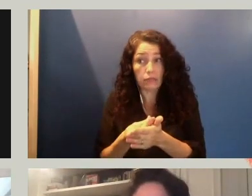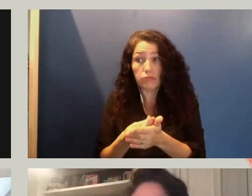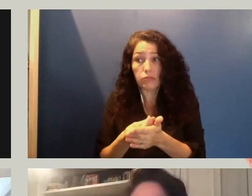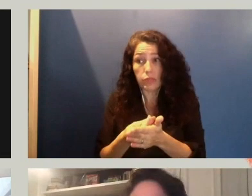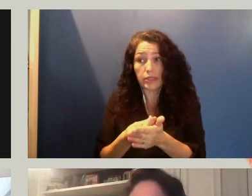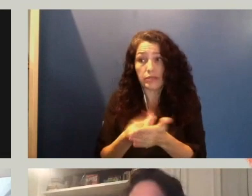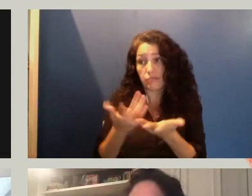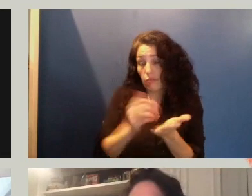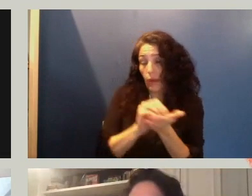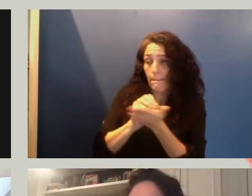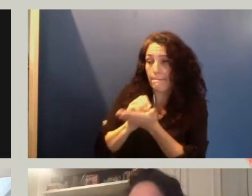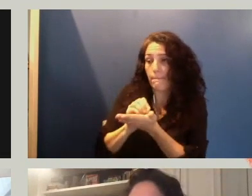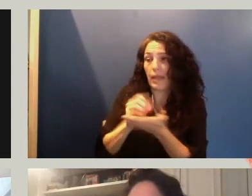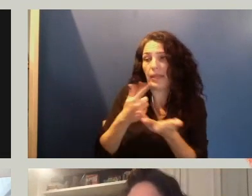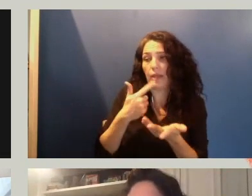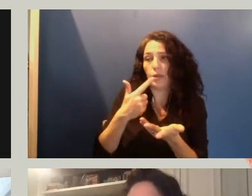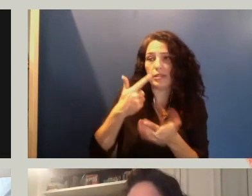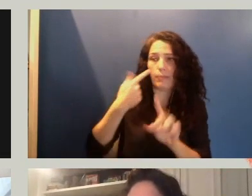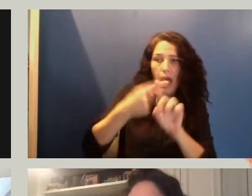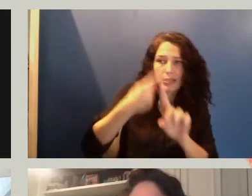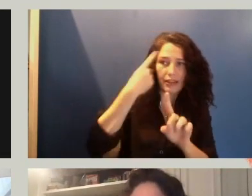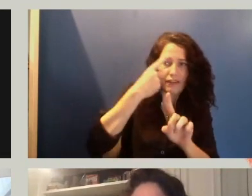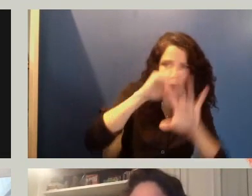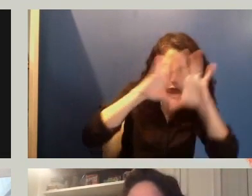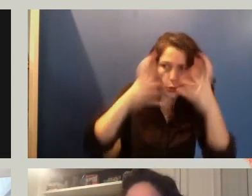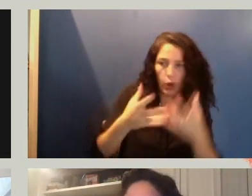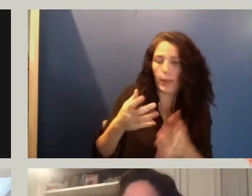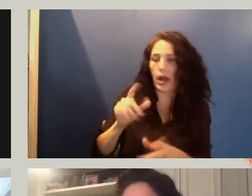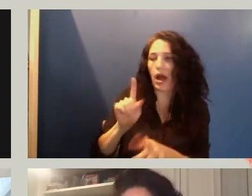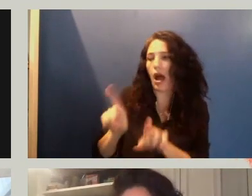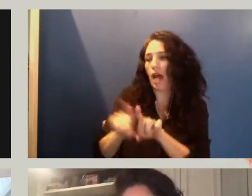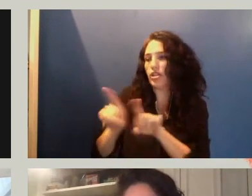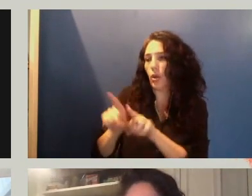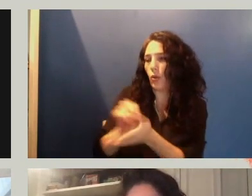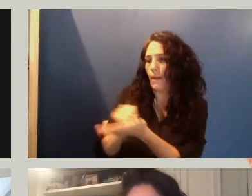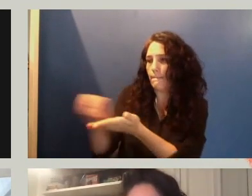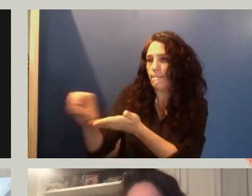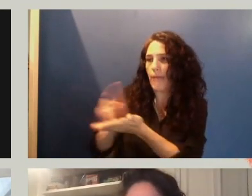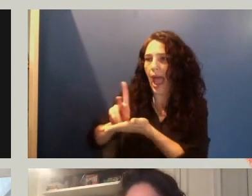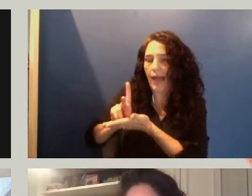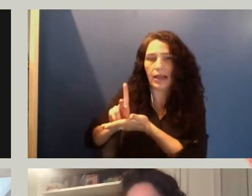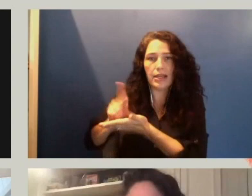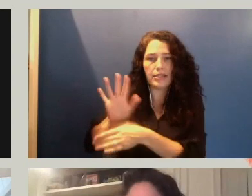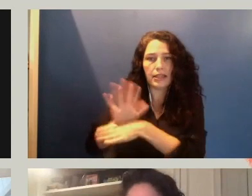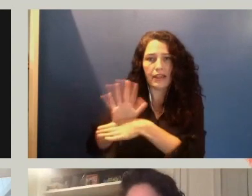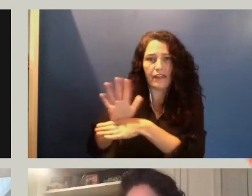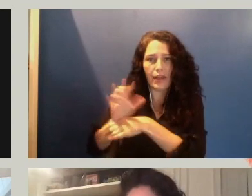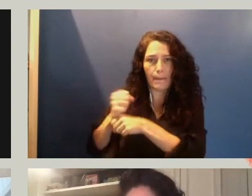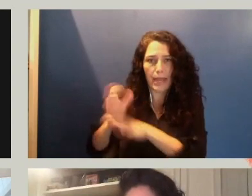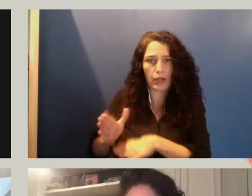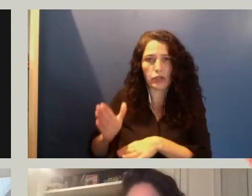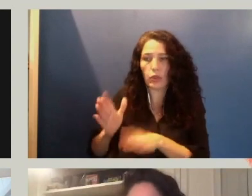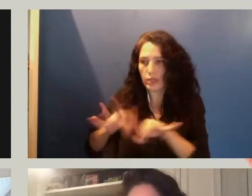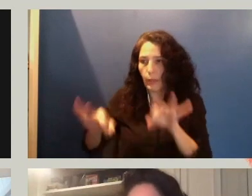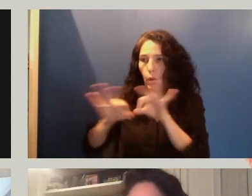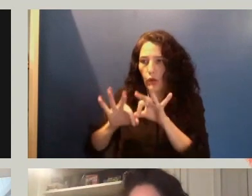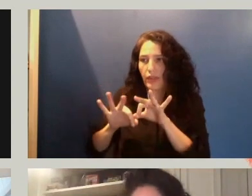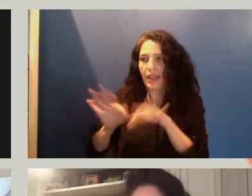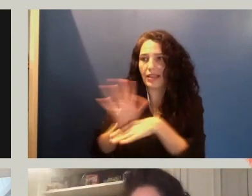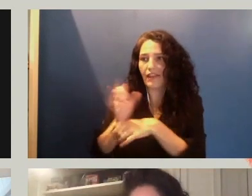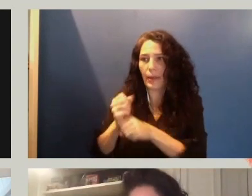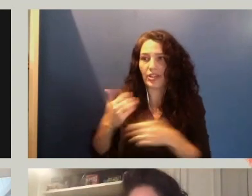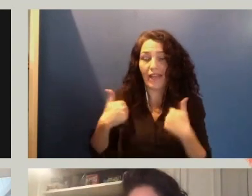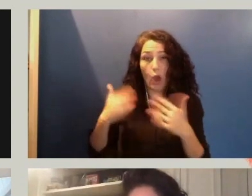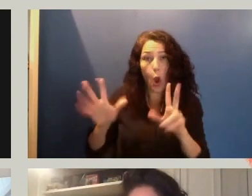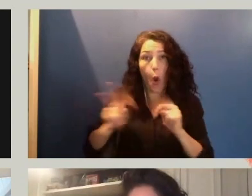if we could get philanthropic funders to consider it mission appropriate to help filmmakers retain ownership of the films for their